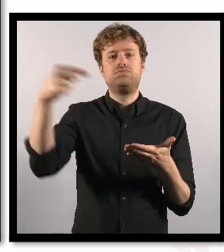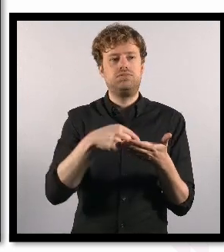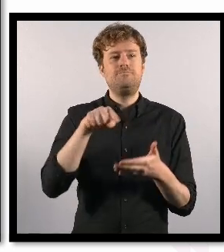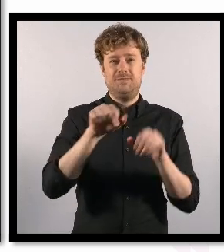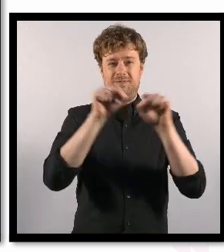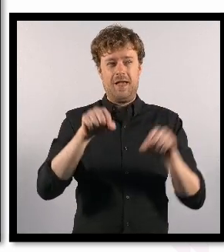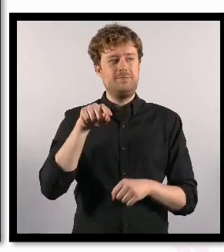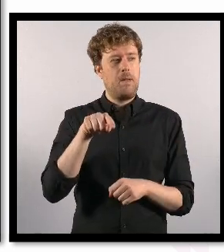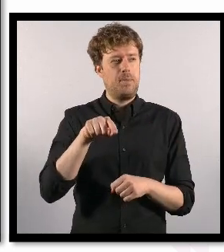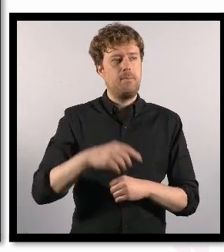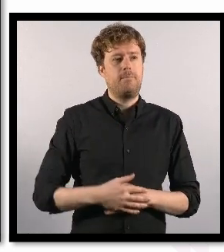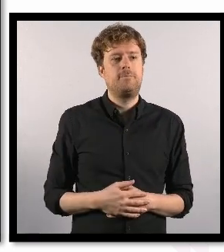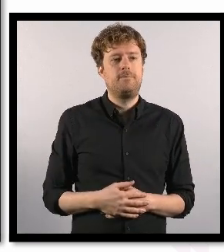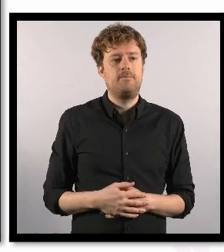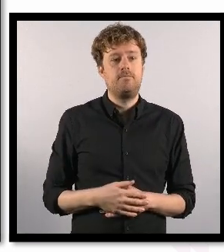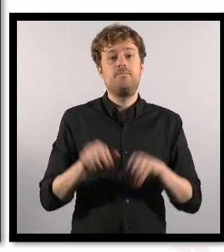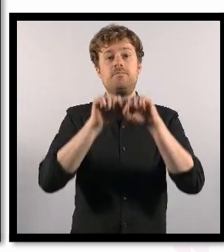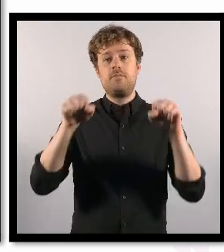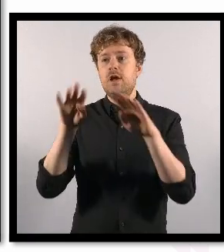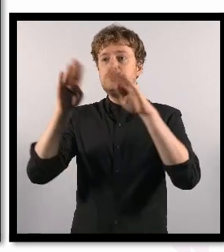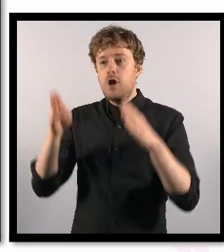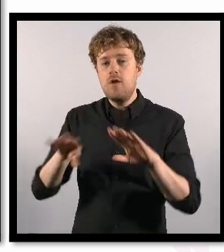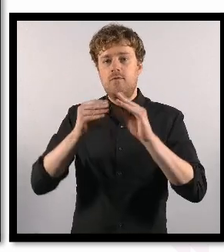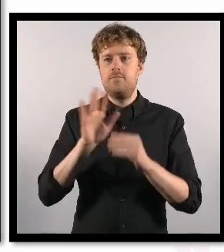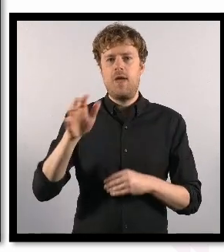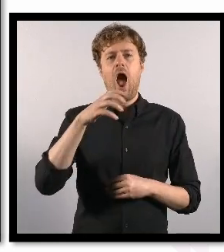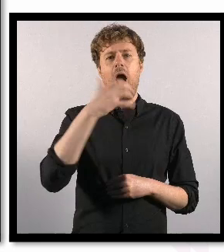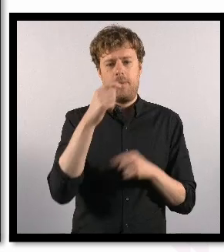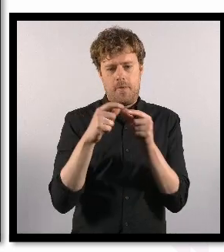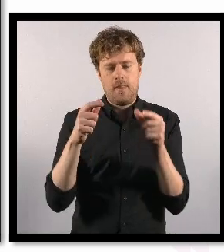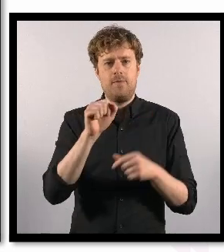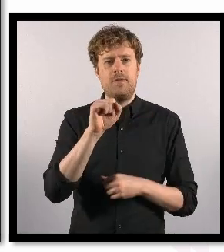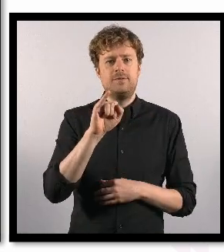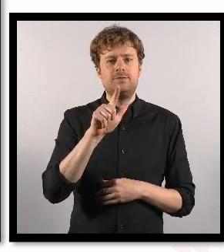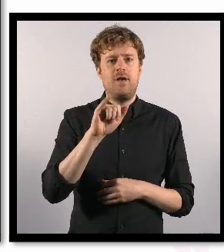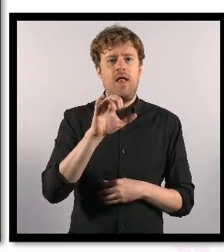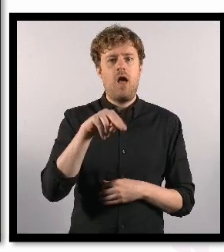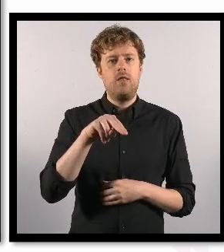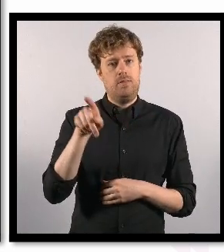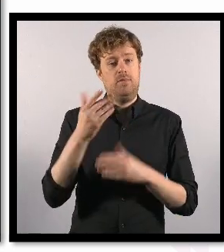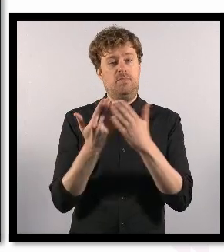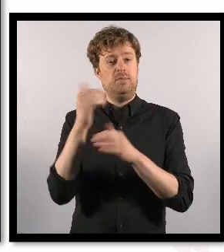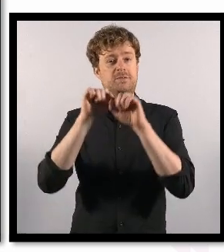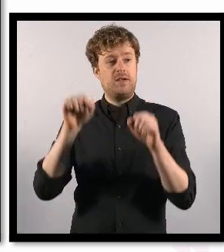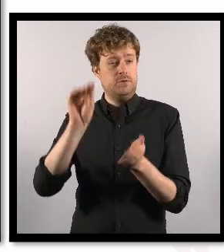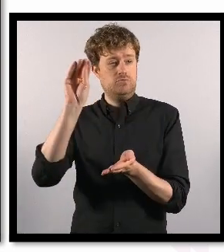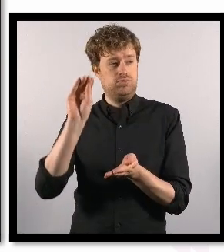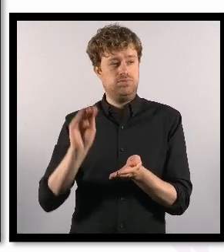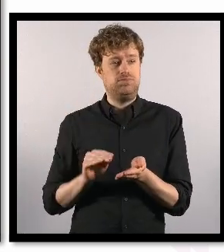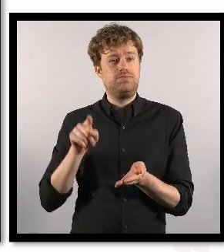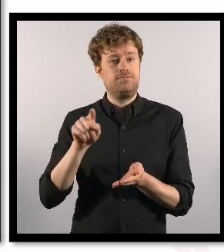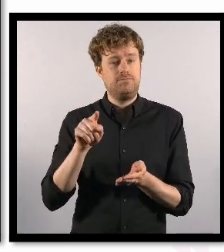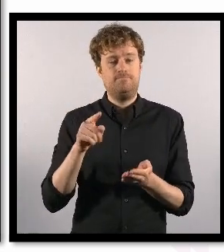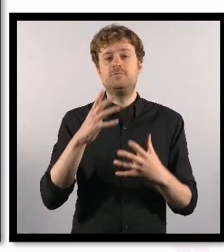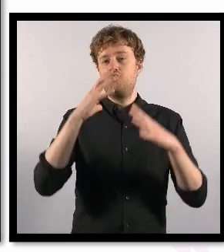Private Cloud Compute is a great example of how we're investing in and adopting open source technologies. We draw from the security